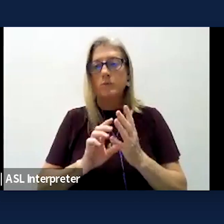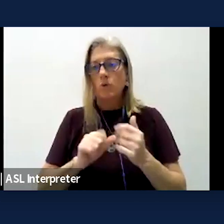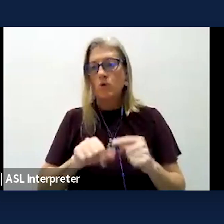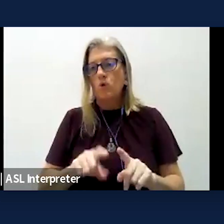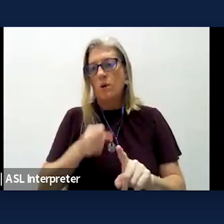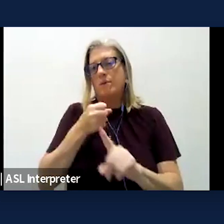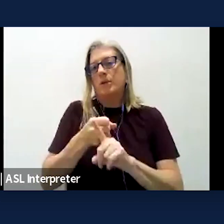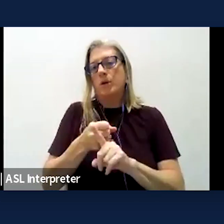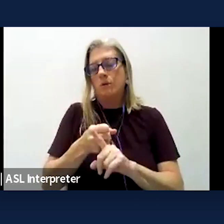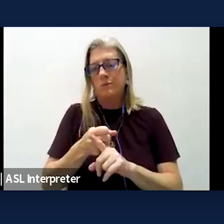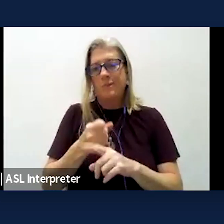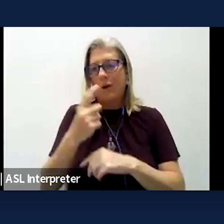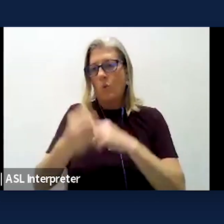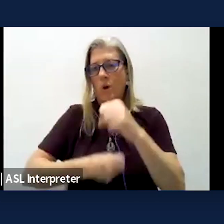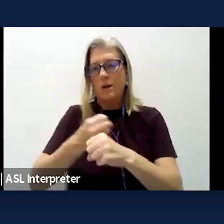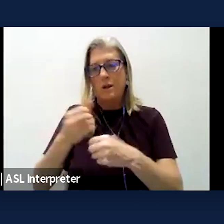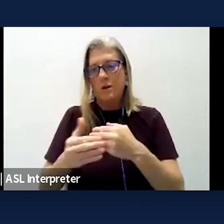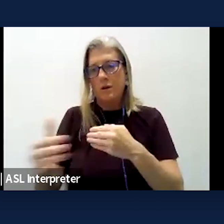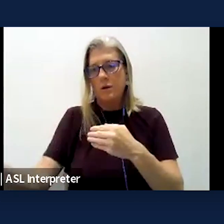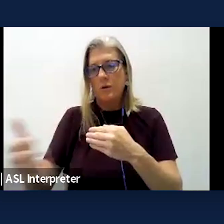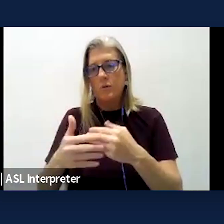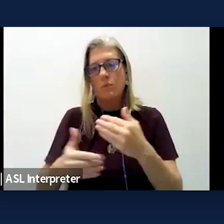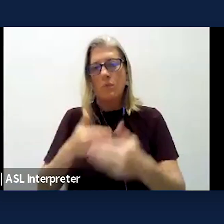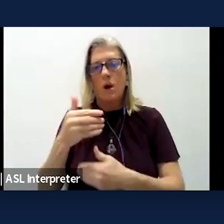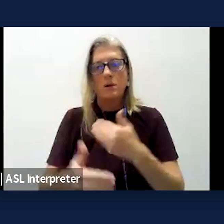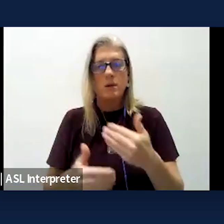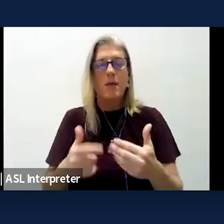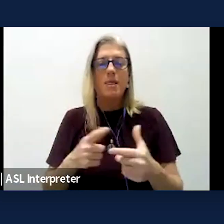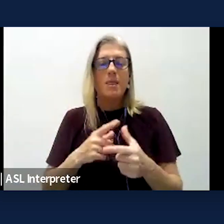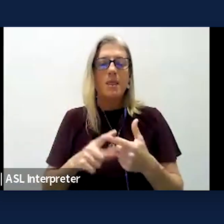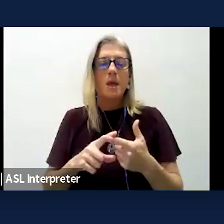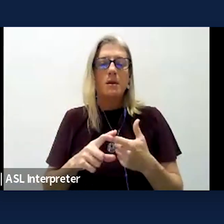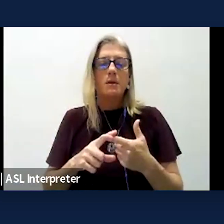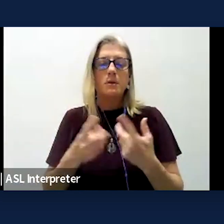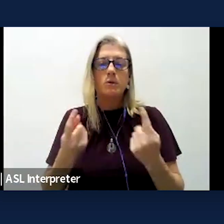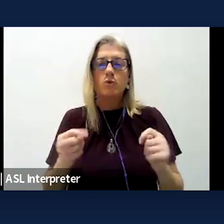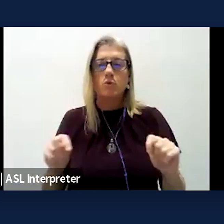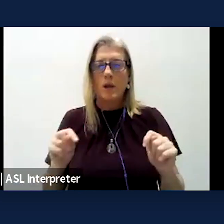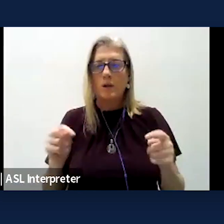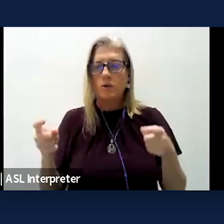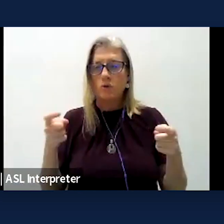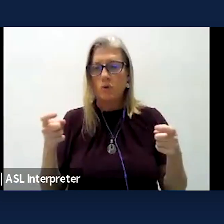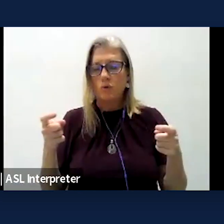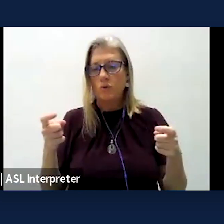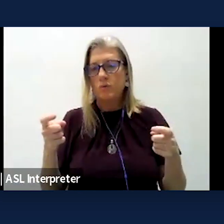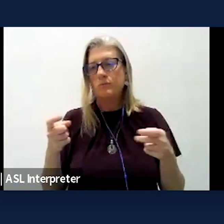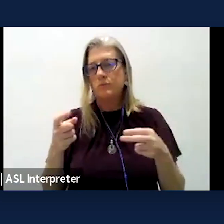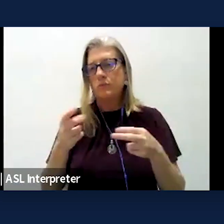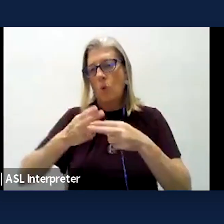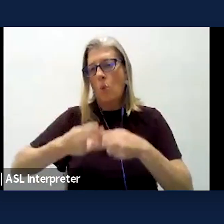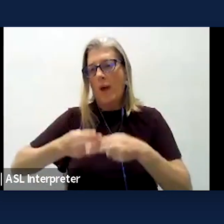for about a year is important. And then trying to maintain weight is going to